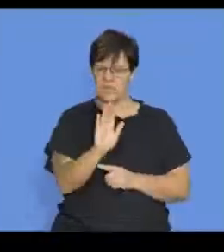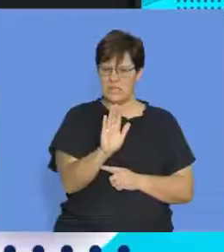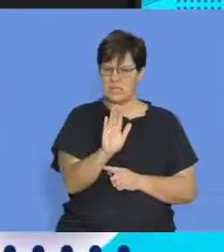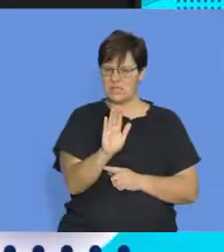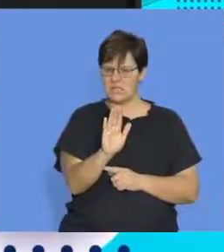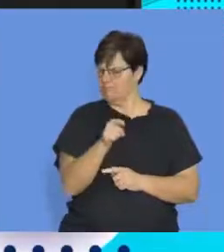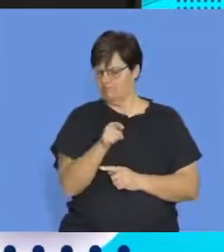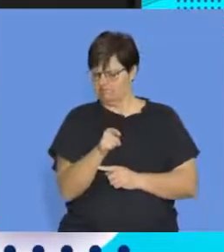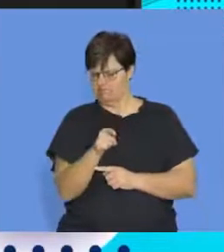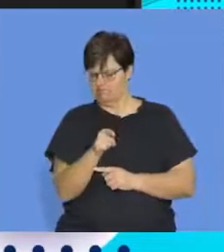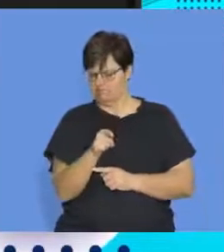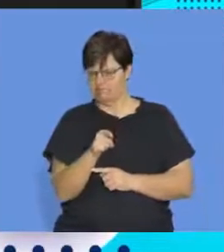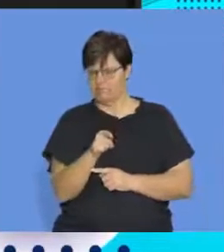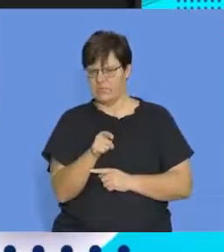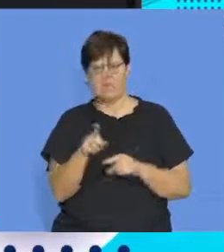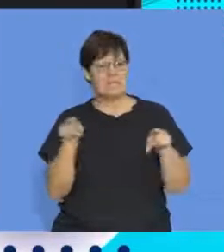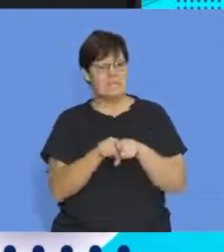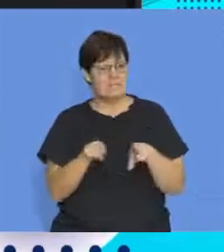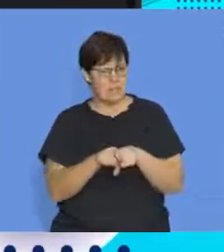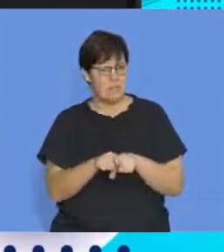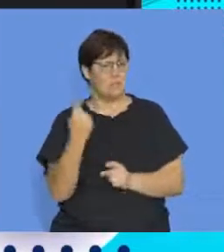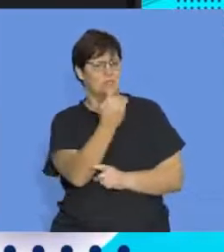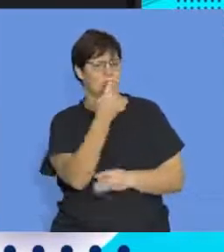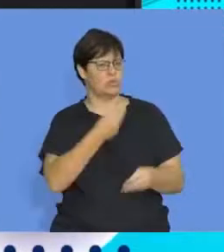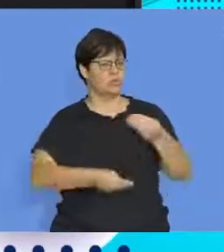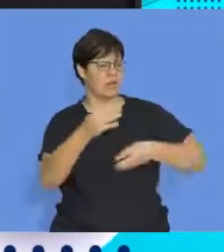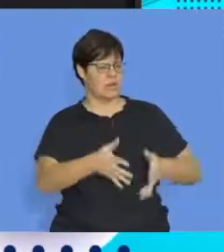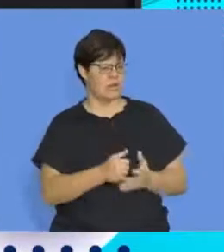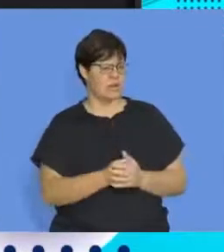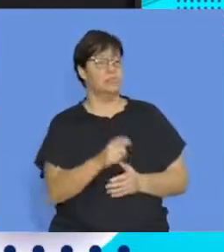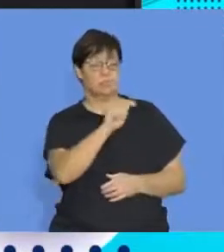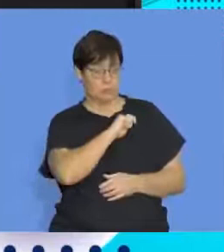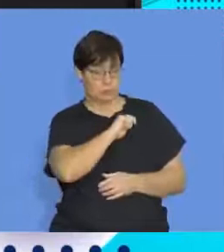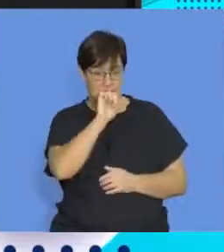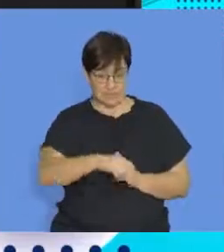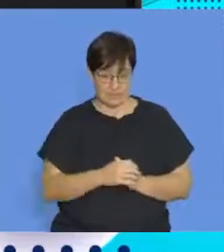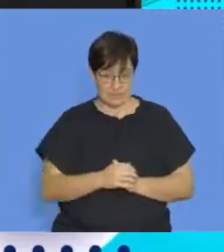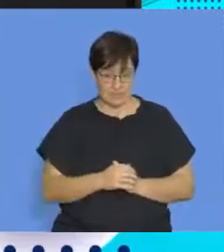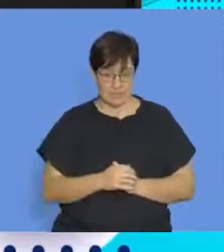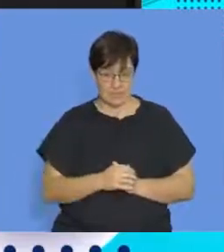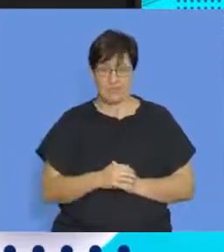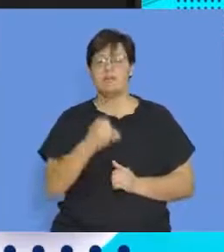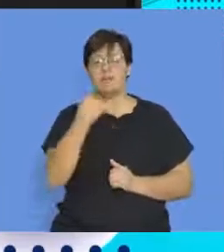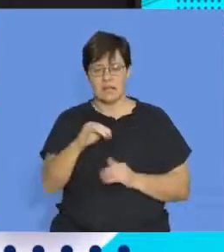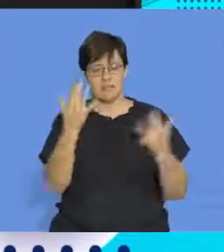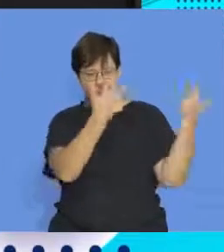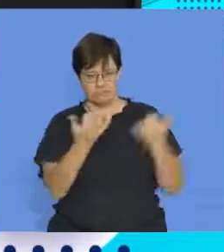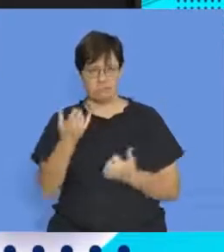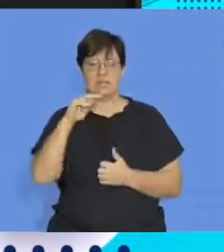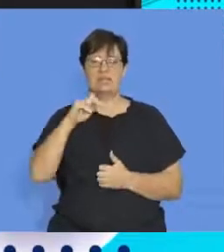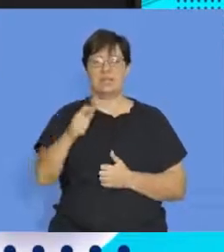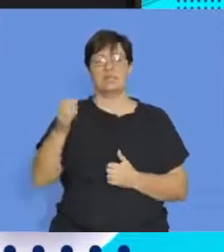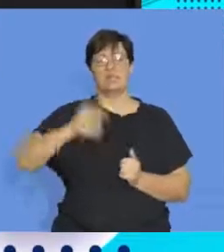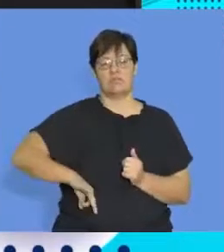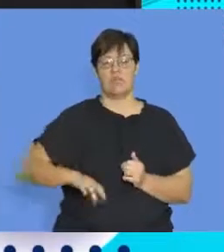hang on, this looks exactly the same as a sole trader. And that's true, right? You're still calculating net